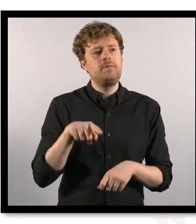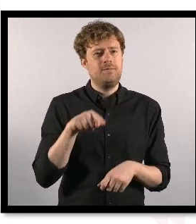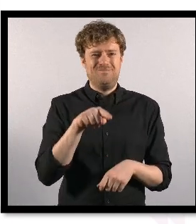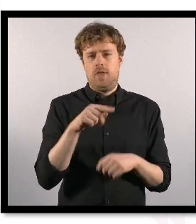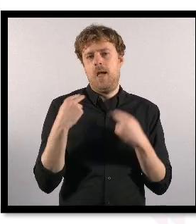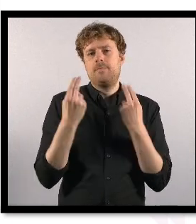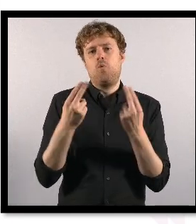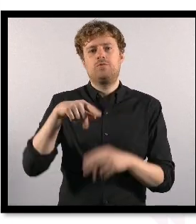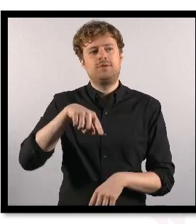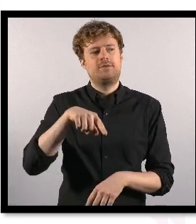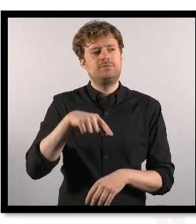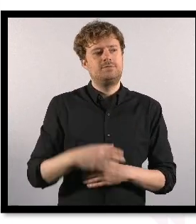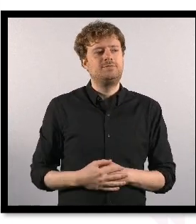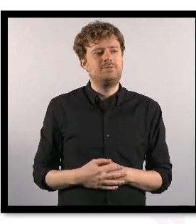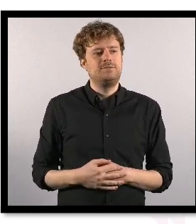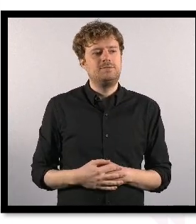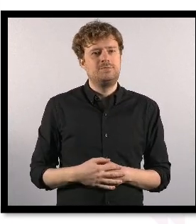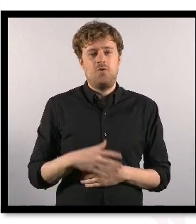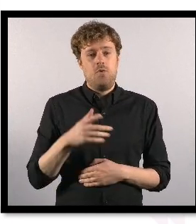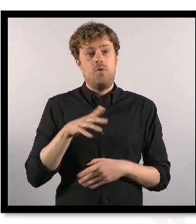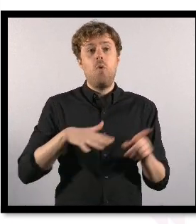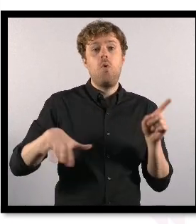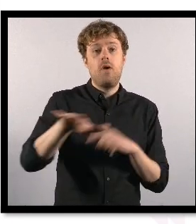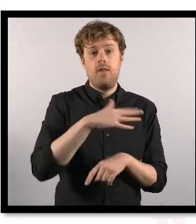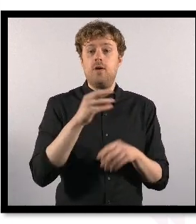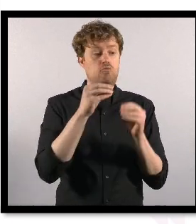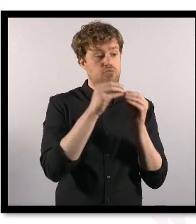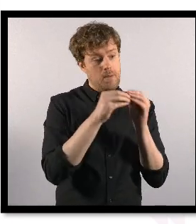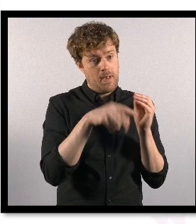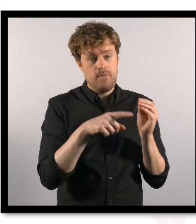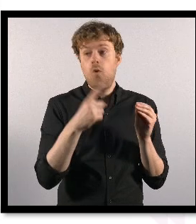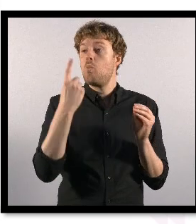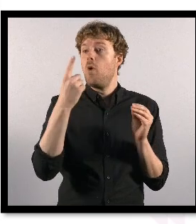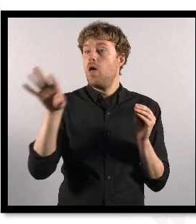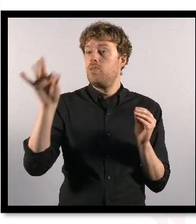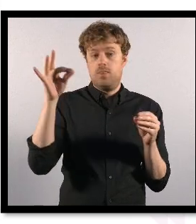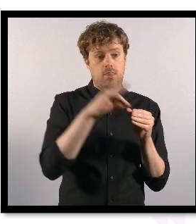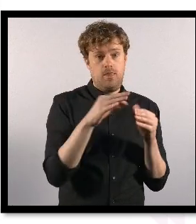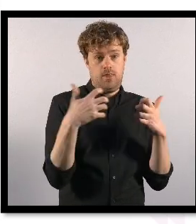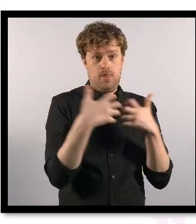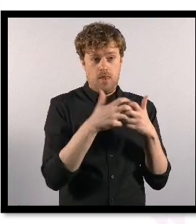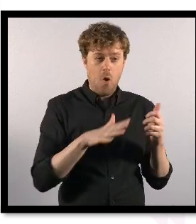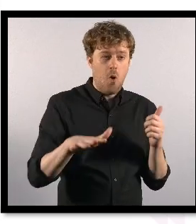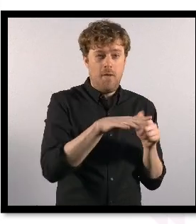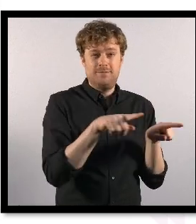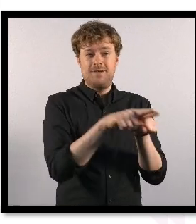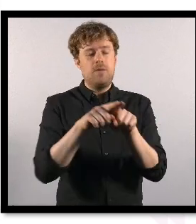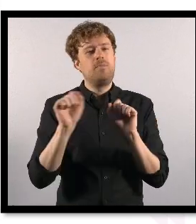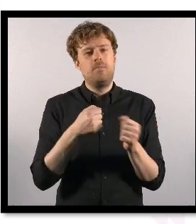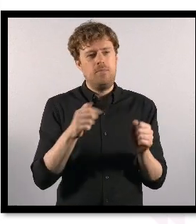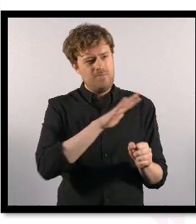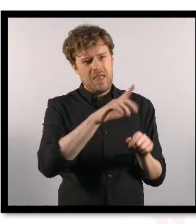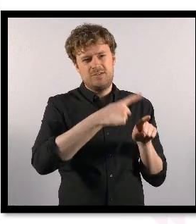pretty difficult to navigate because there are a lot of choices. But the good thing is there is probably a project out there to solve or get very close to